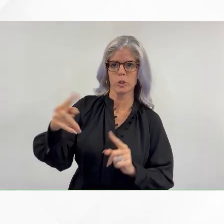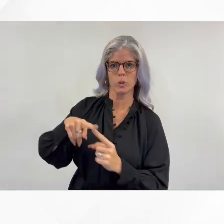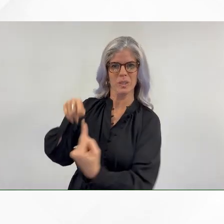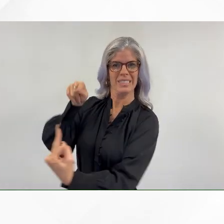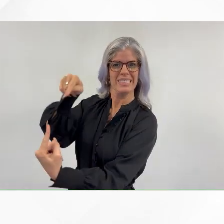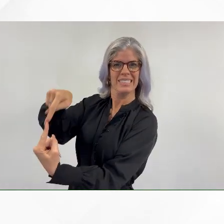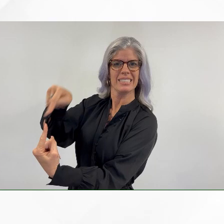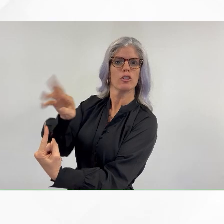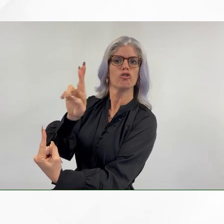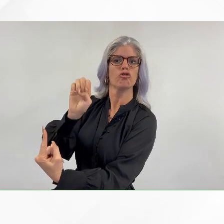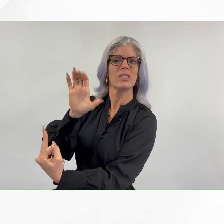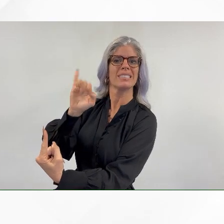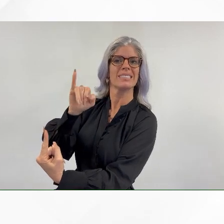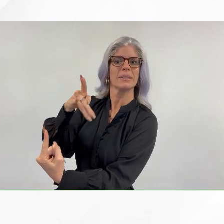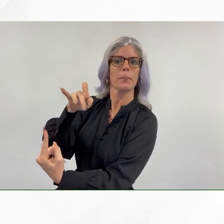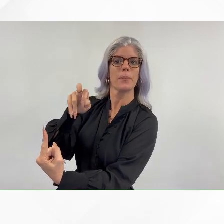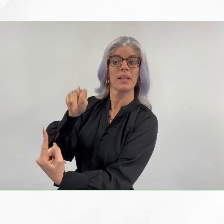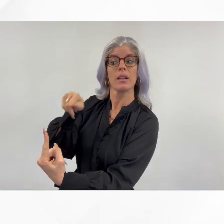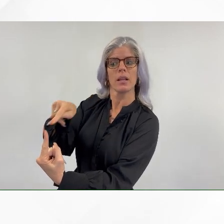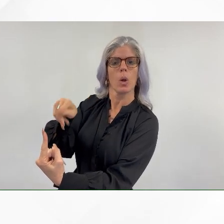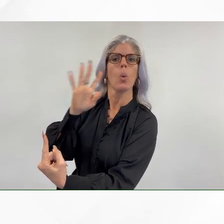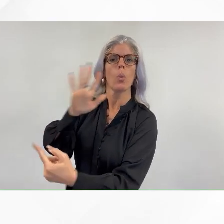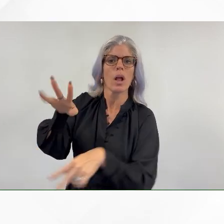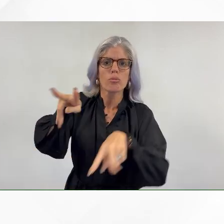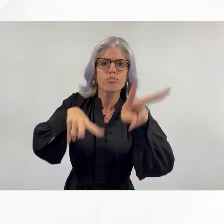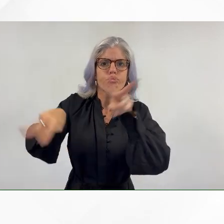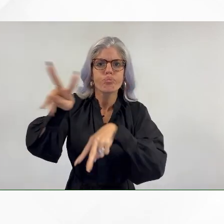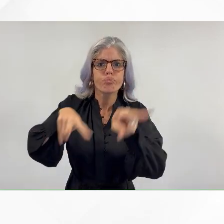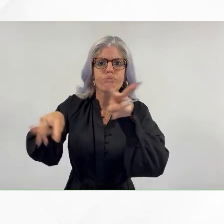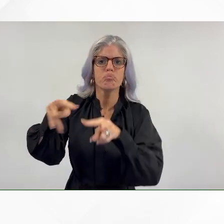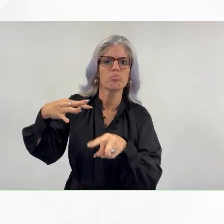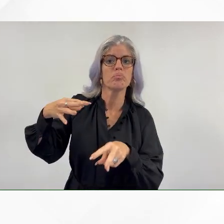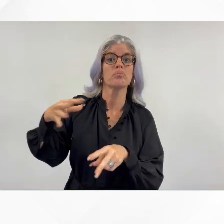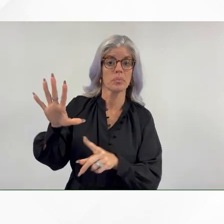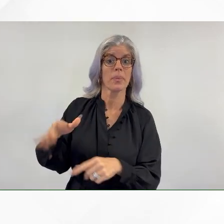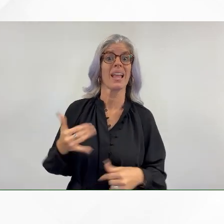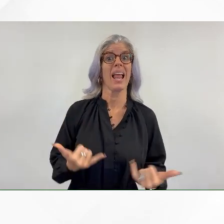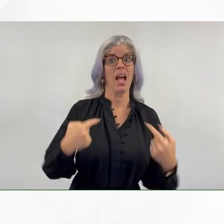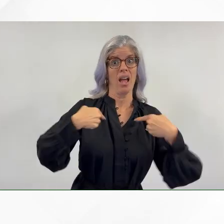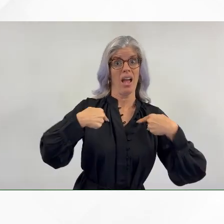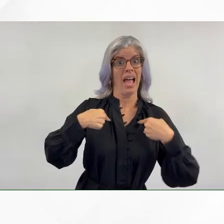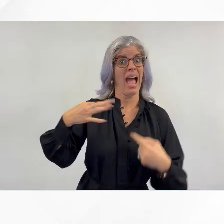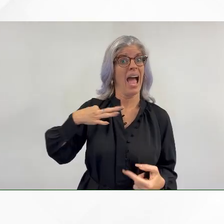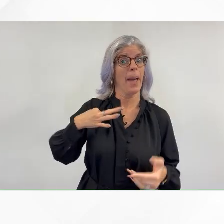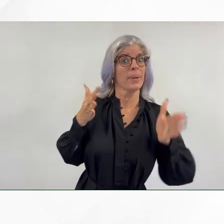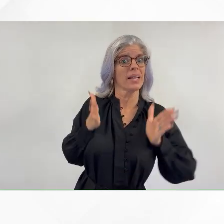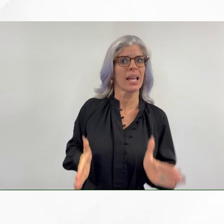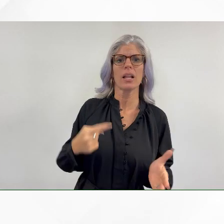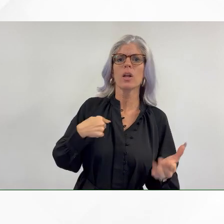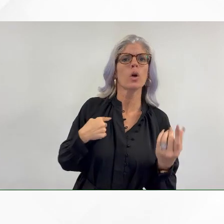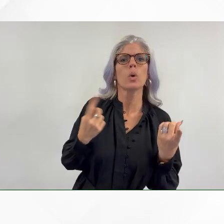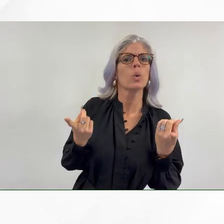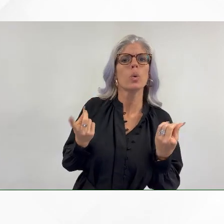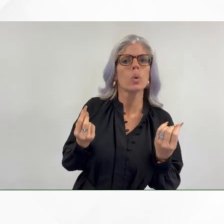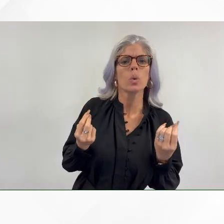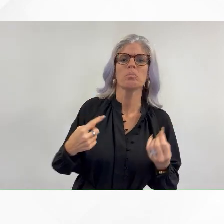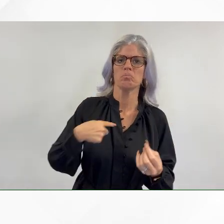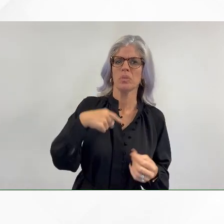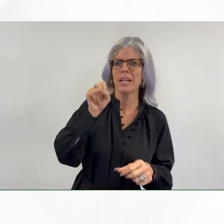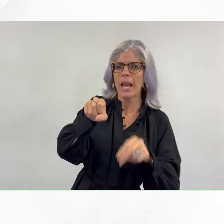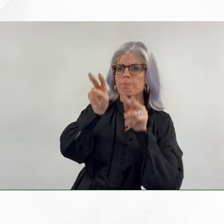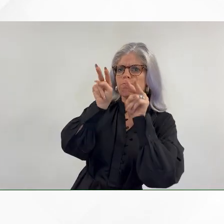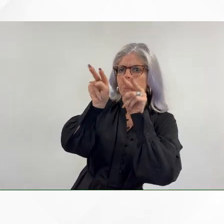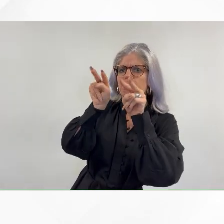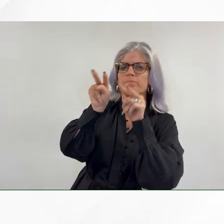Please note, an applicant can request an RPA is submitted by the recipient, the state, on their behalf. If you prefer that,